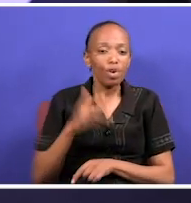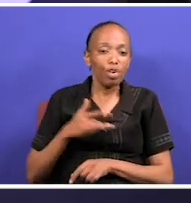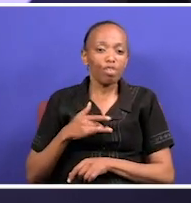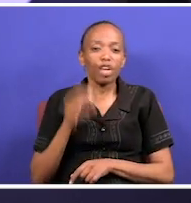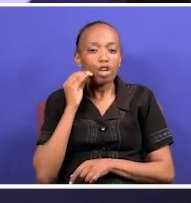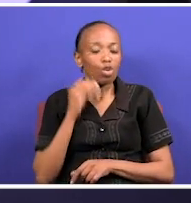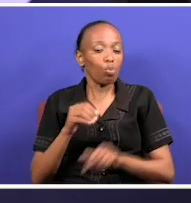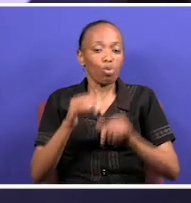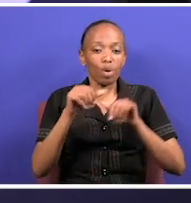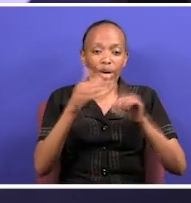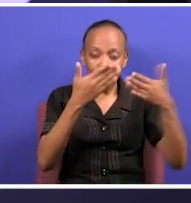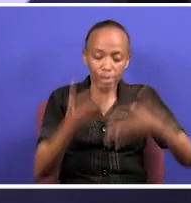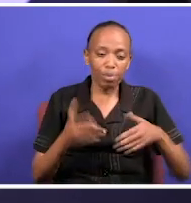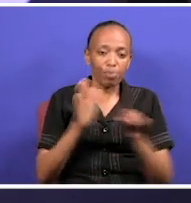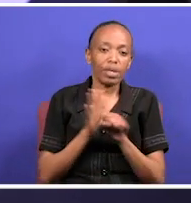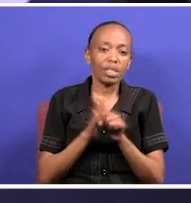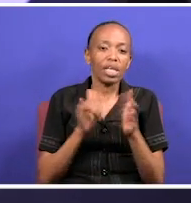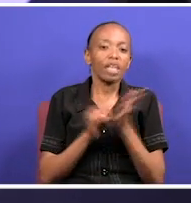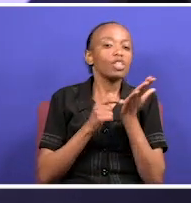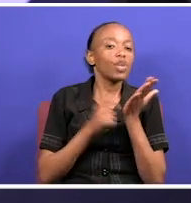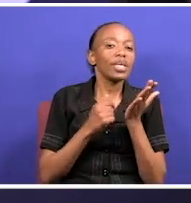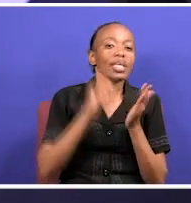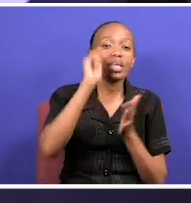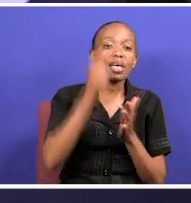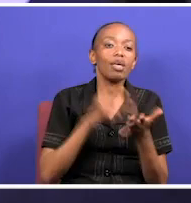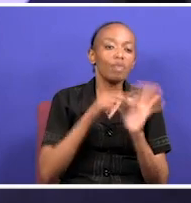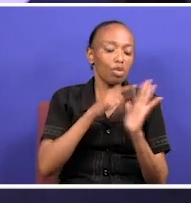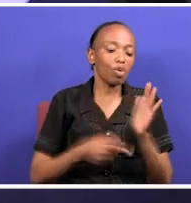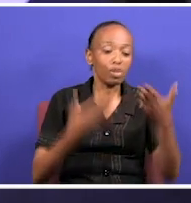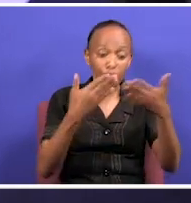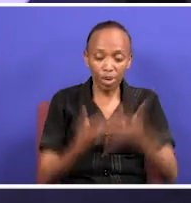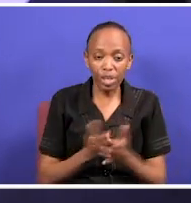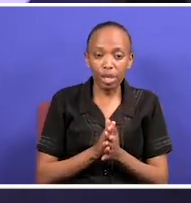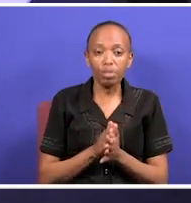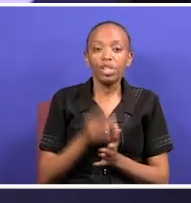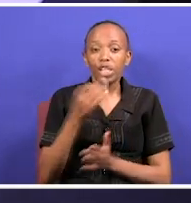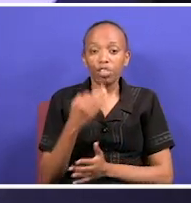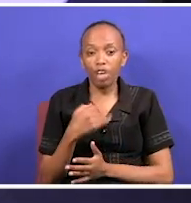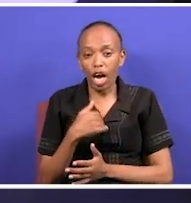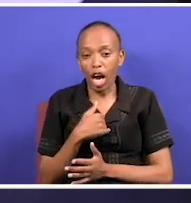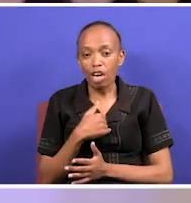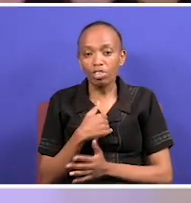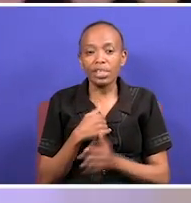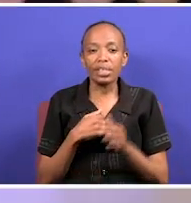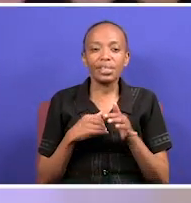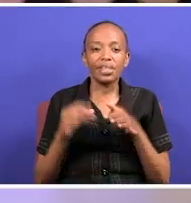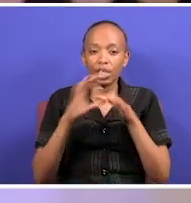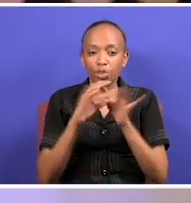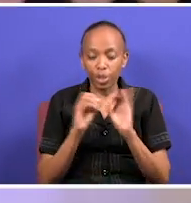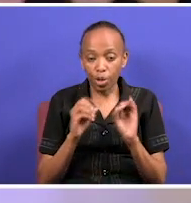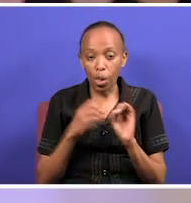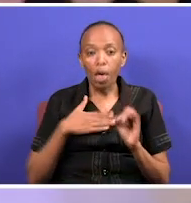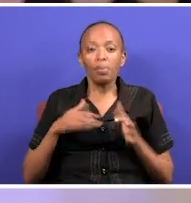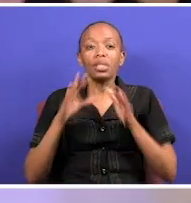at home. Karibu sana. That's in Kiswahili in Kenya, meaning welcome. If you haven't done so before,